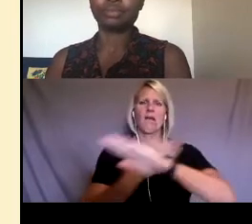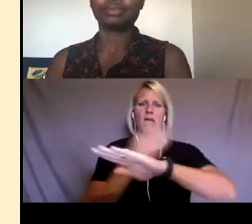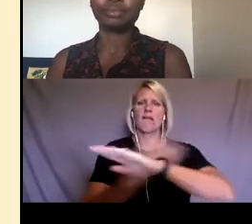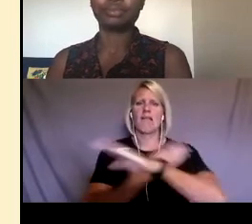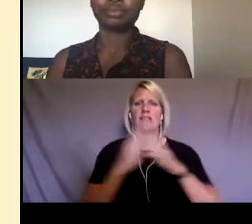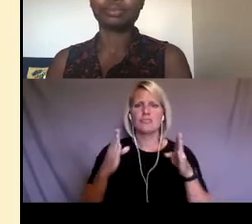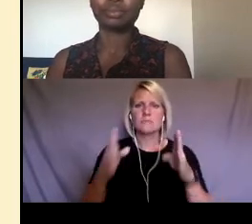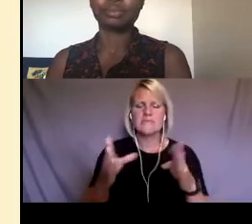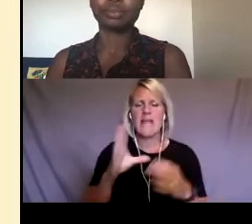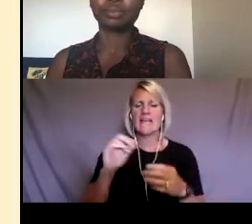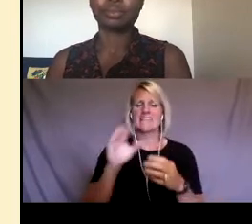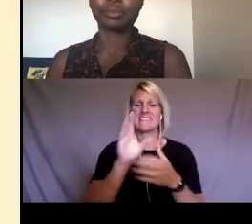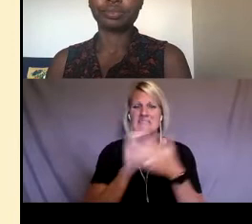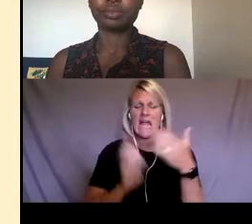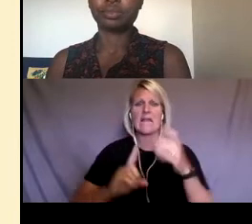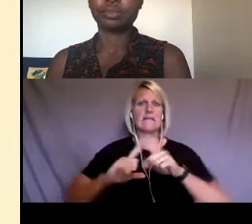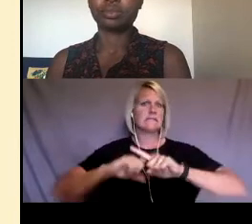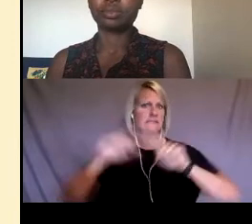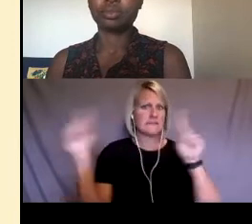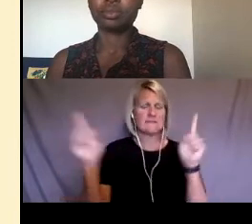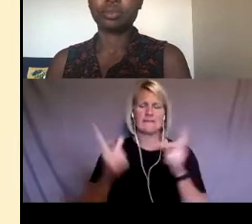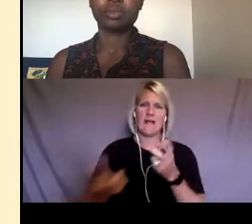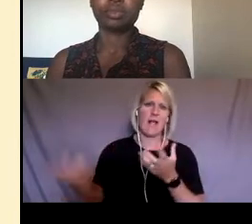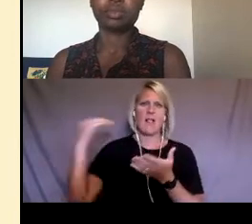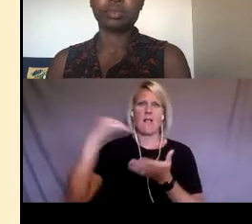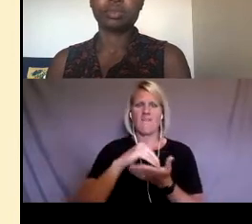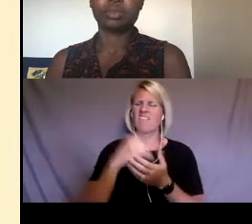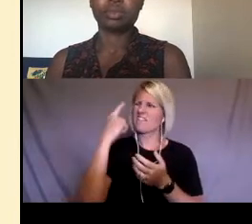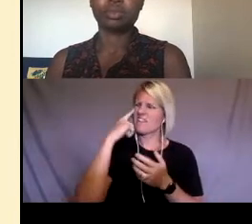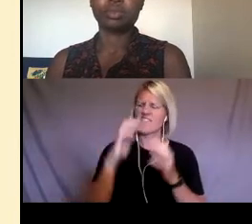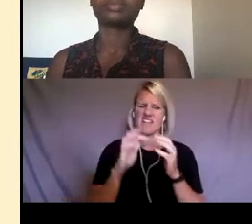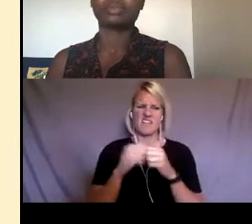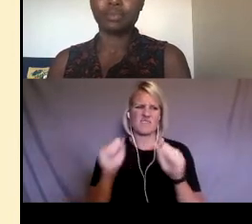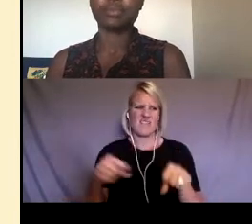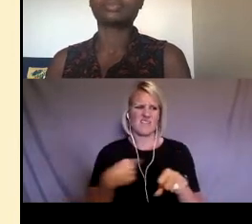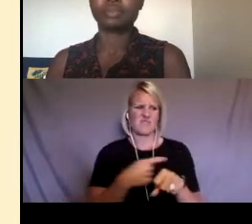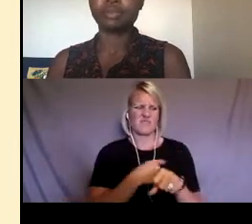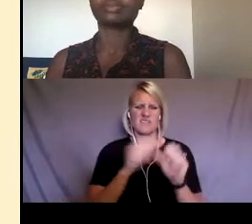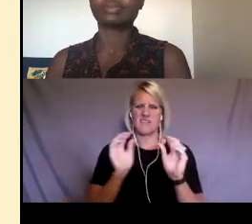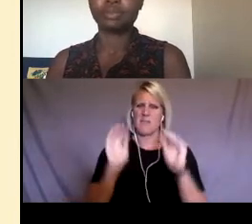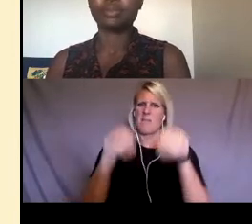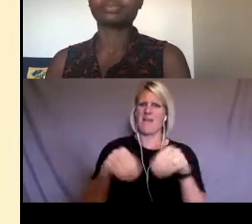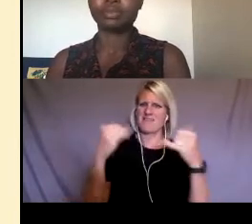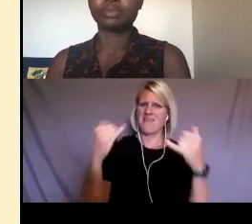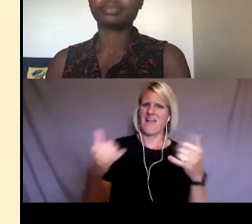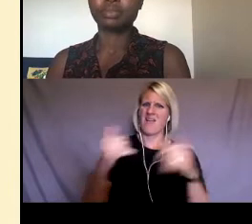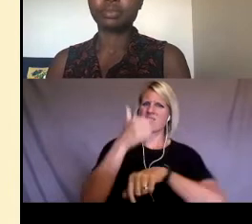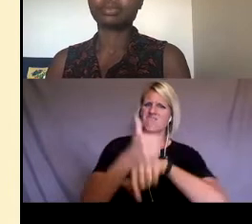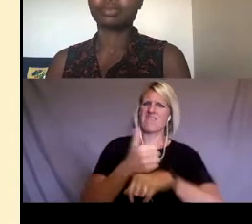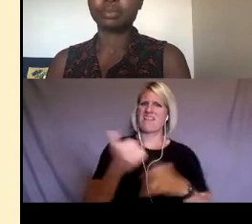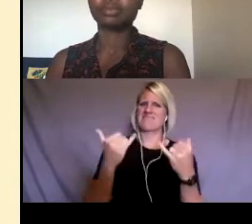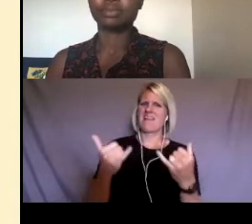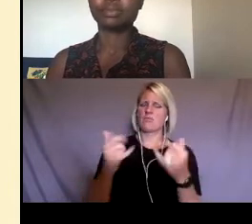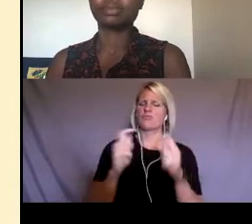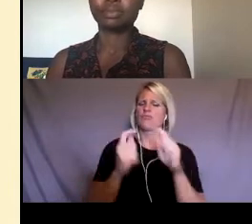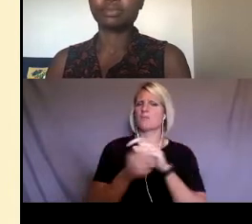and redesigning it. So we have to think of things that we can implement now to start changing behaviors. And so this is one of them.